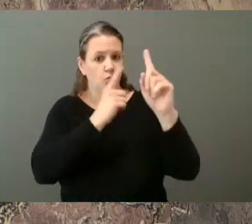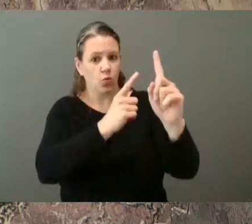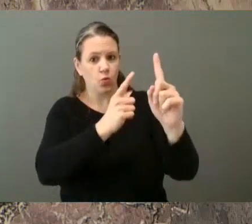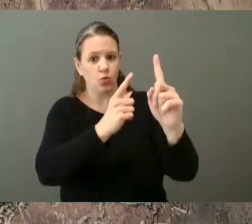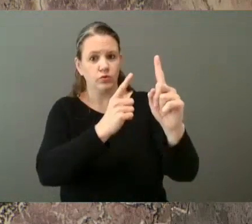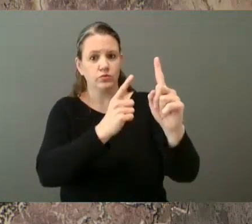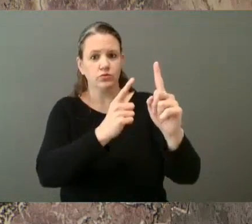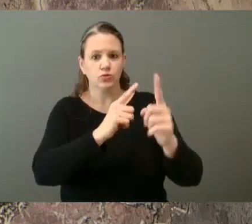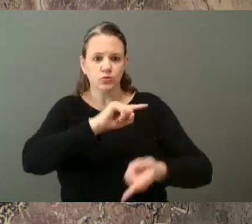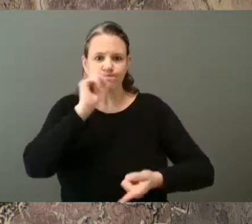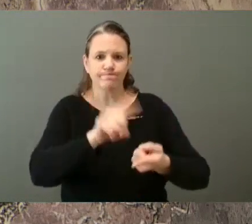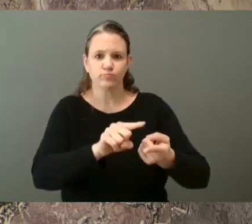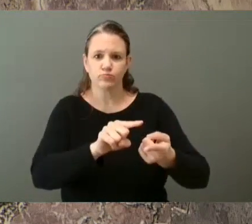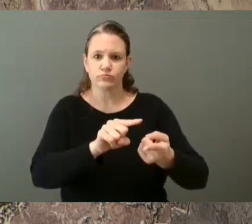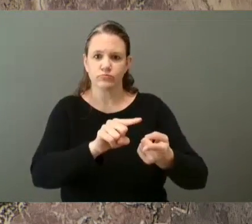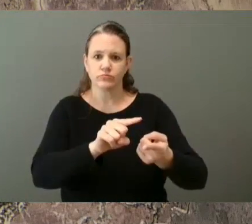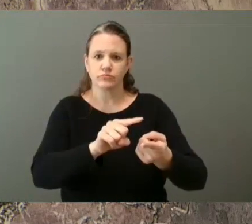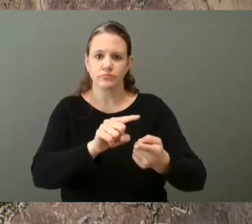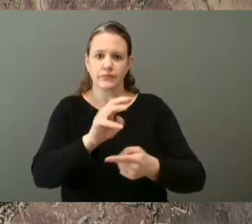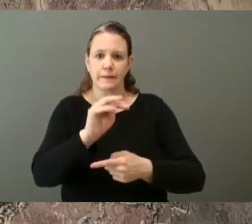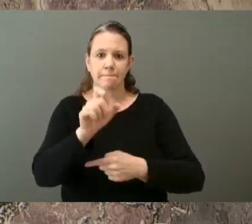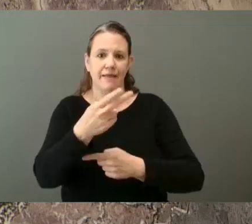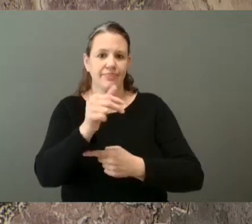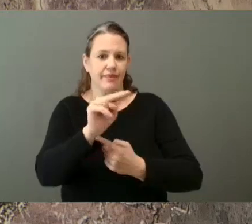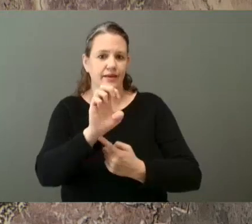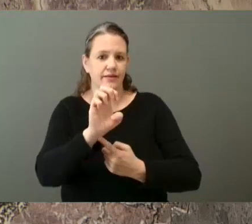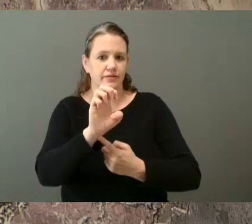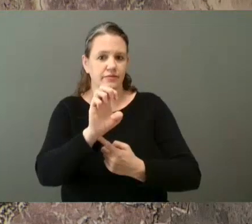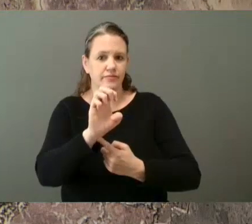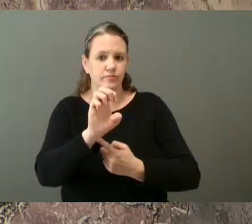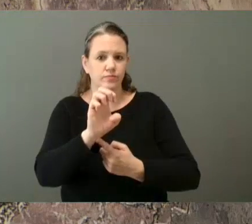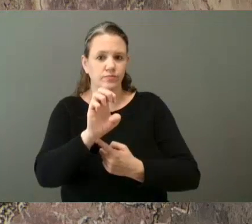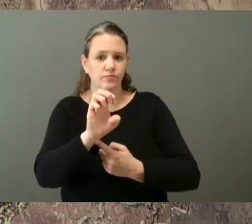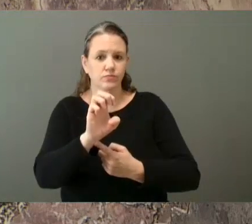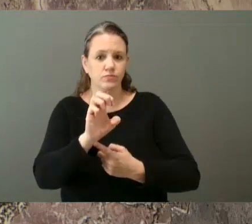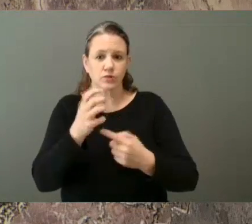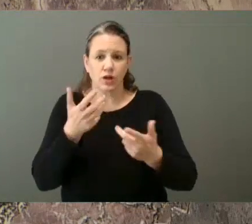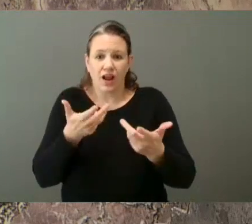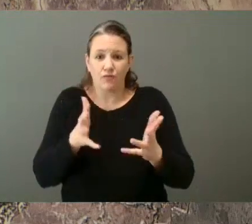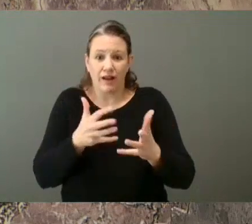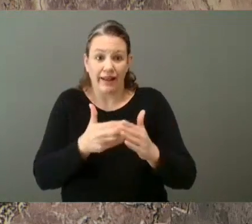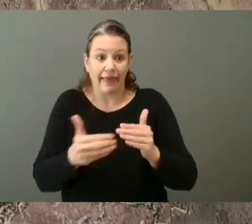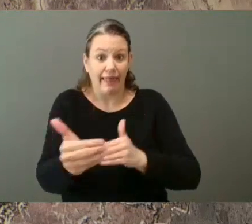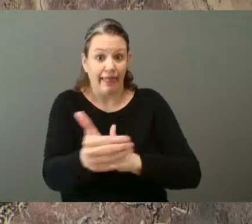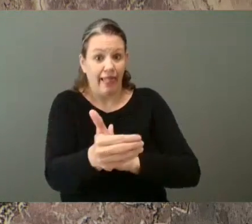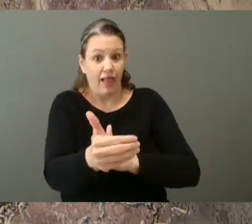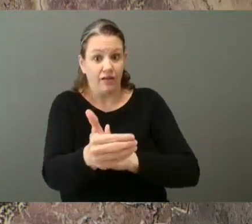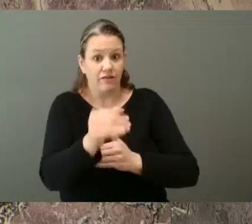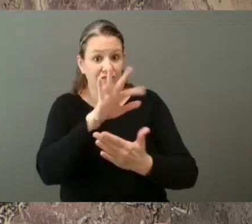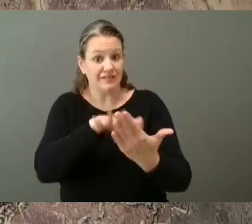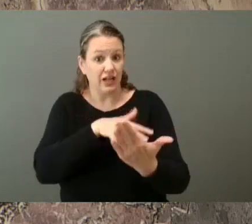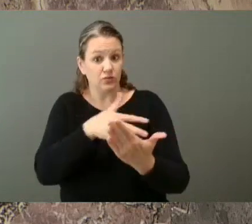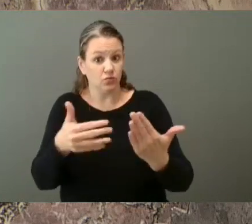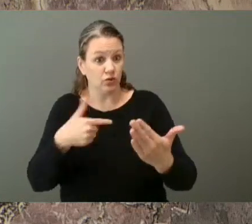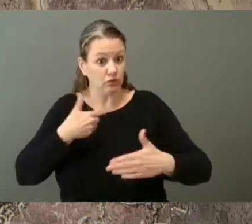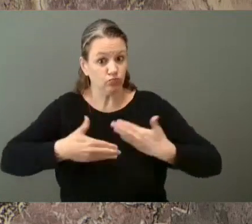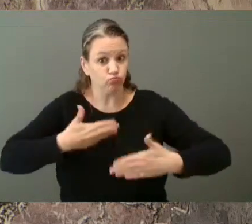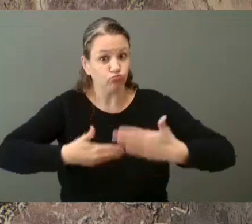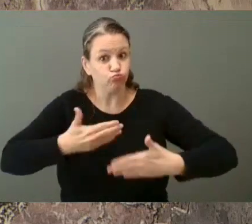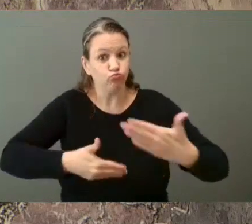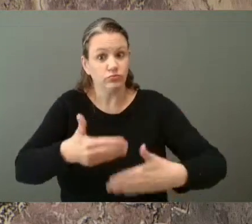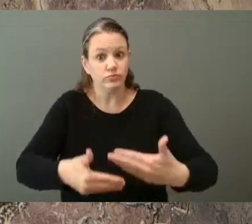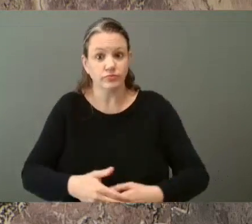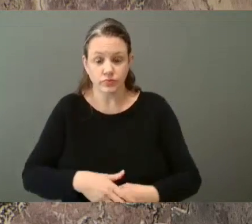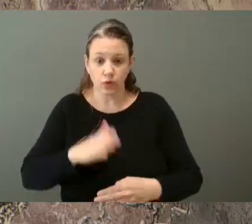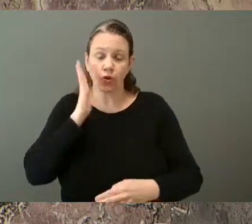for methane reduction that we set for ourselves a few years ago, and we will continue to reduce methane emissions in the oil and